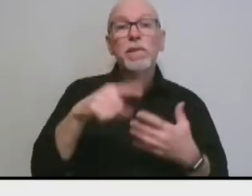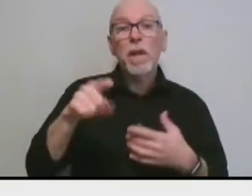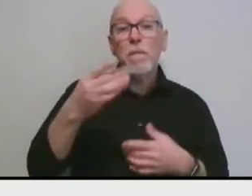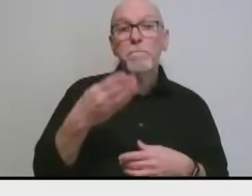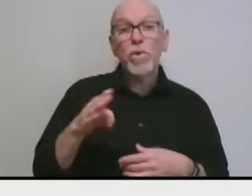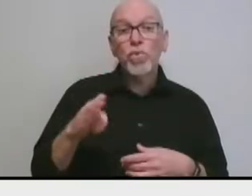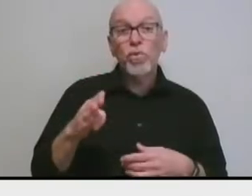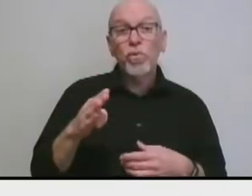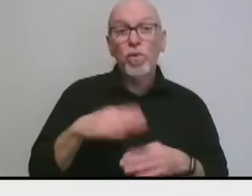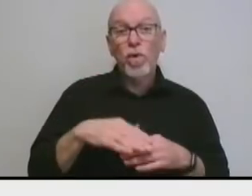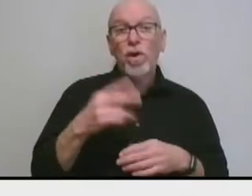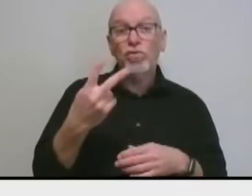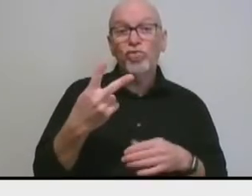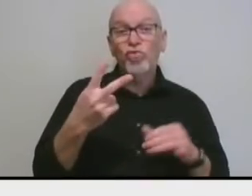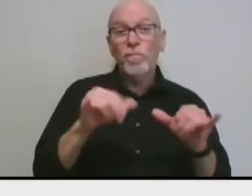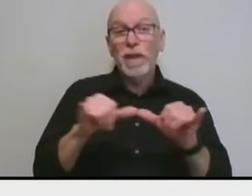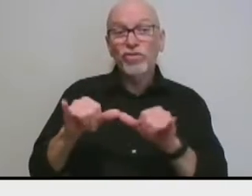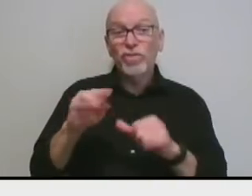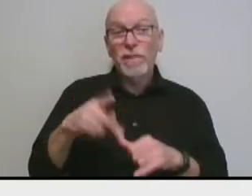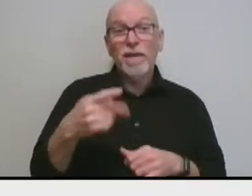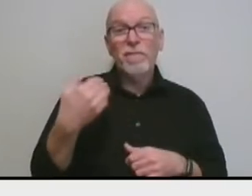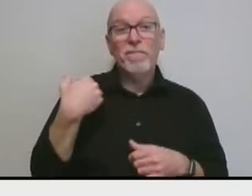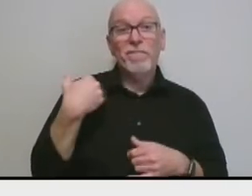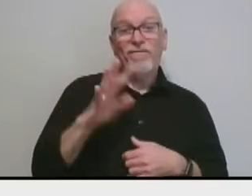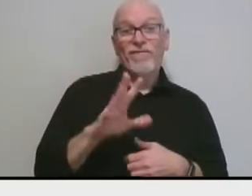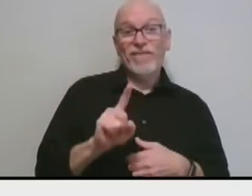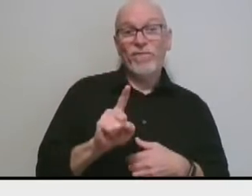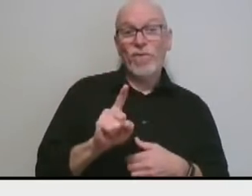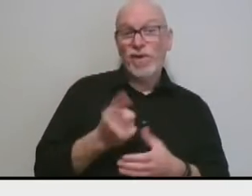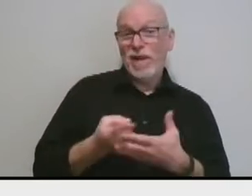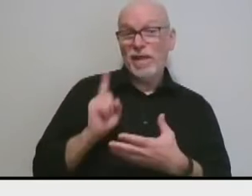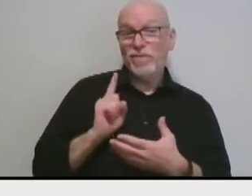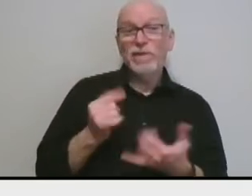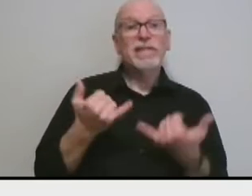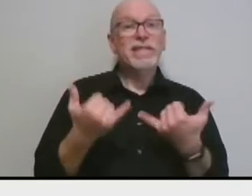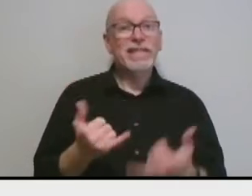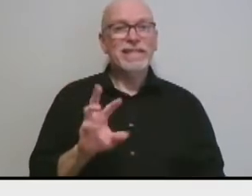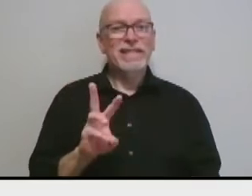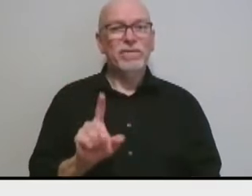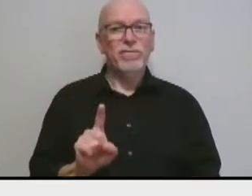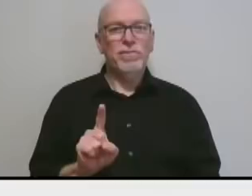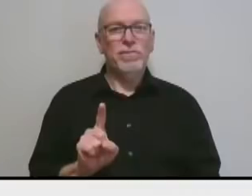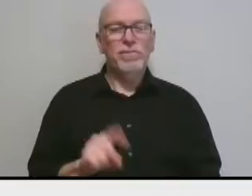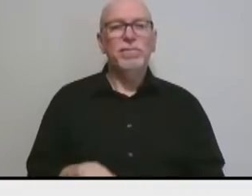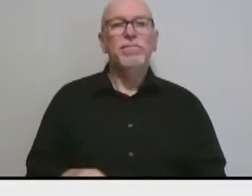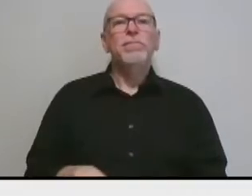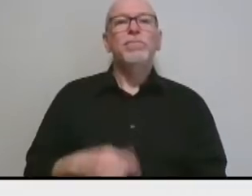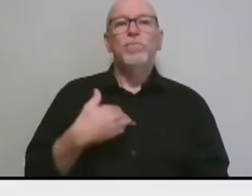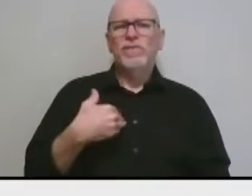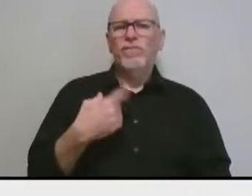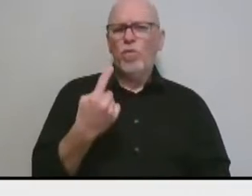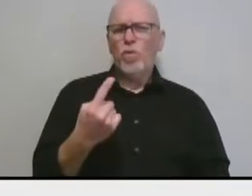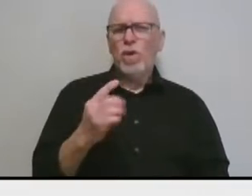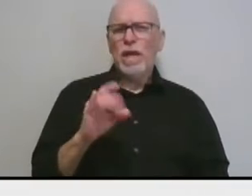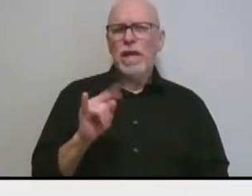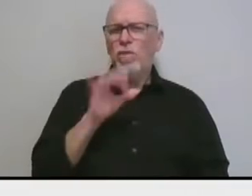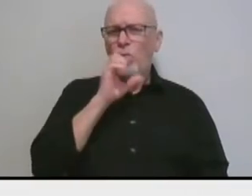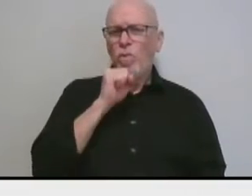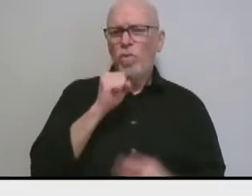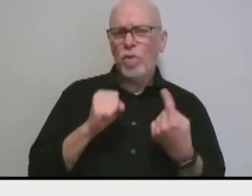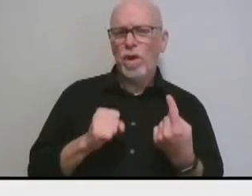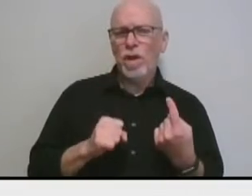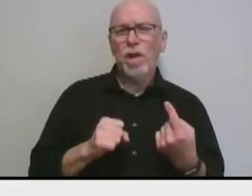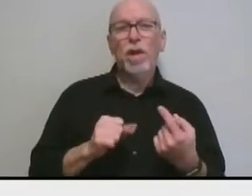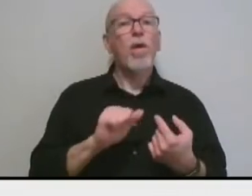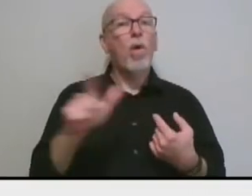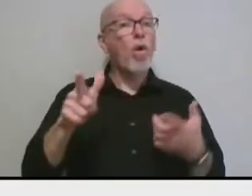our 2-metric map has risen from 51 last week to 61 this week. We have one county in orange, but everyone else is